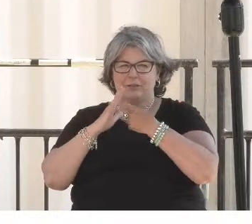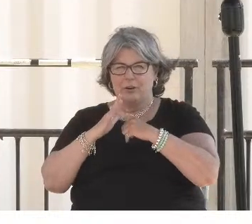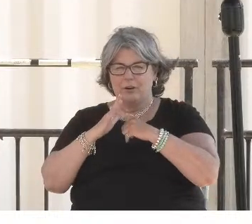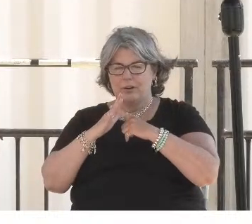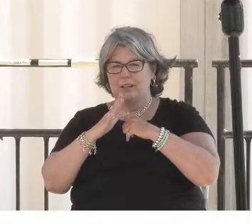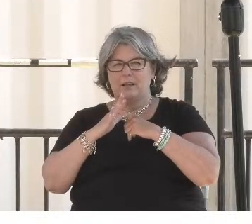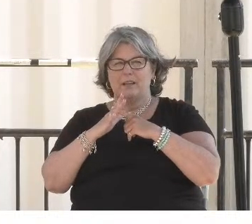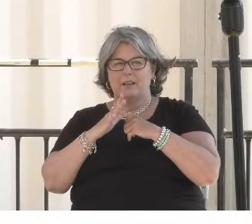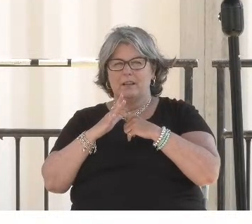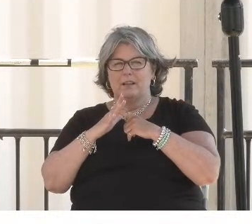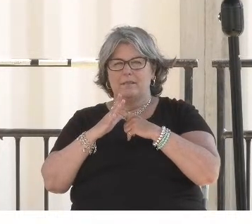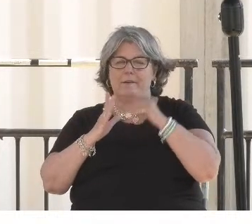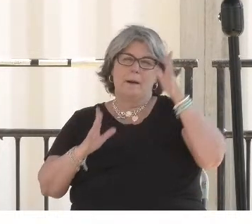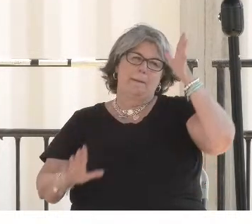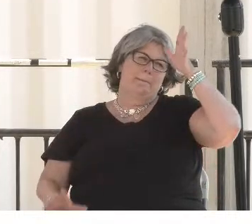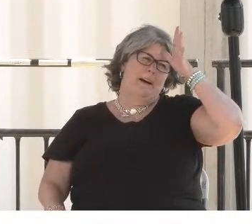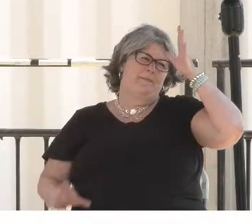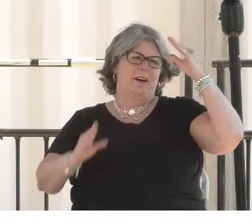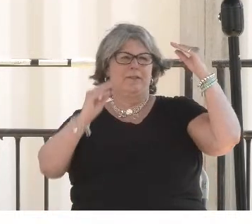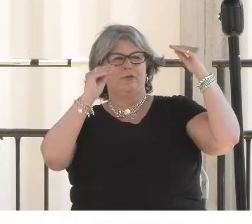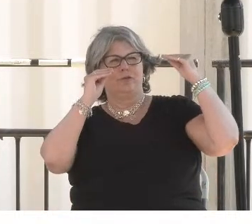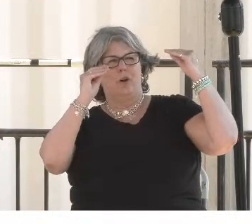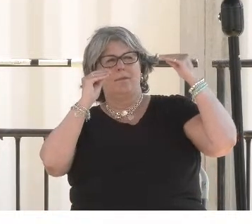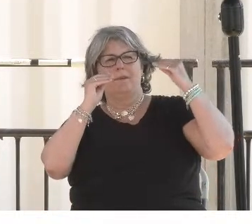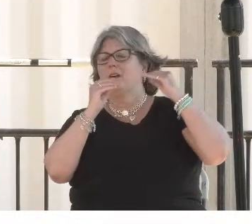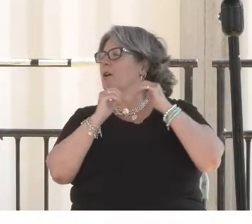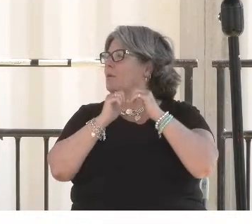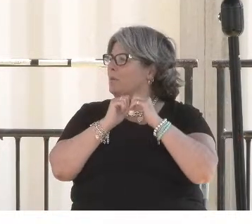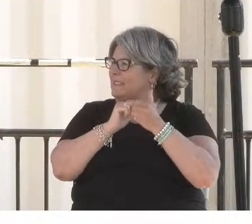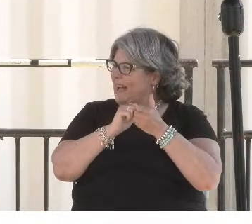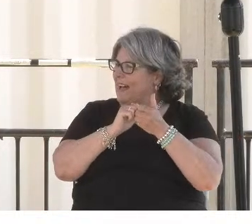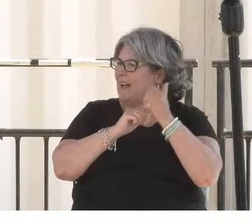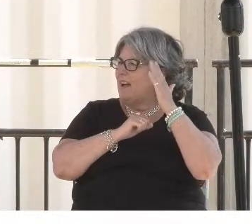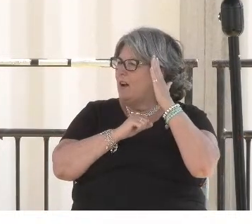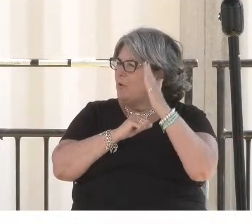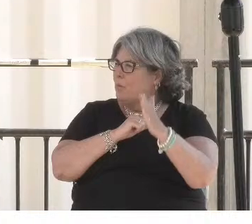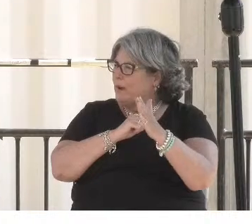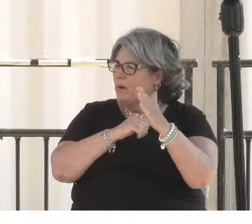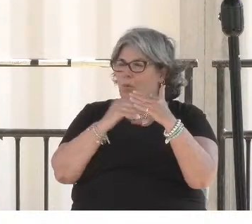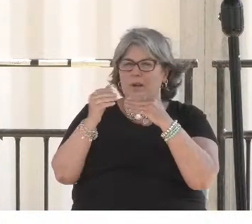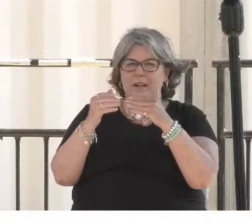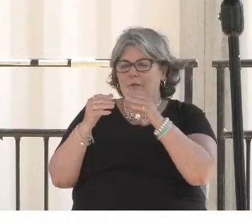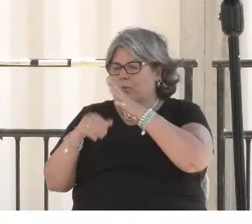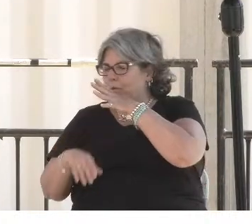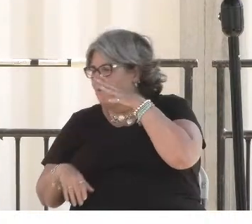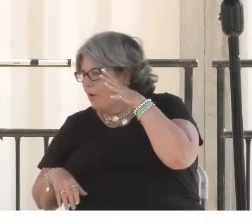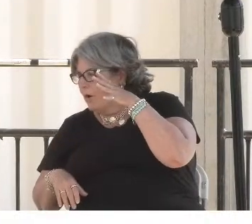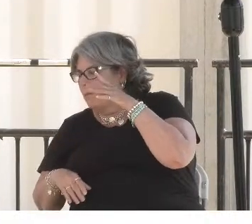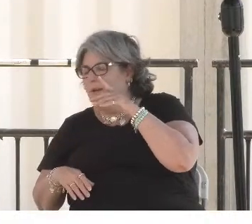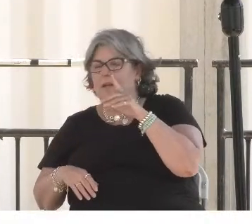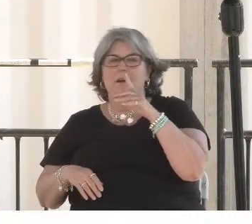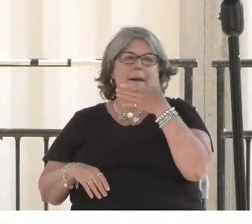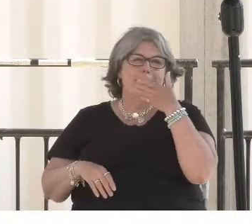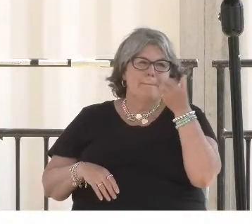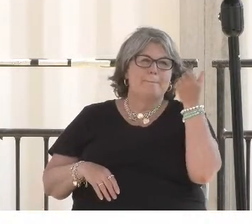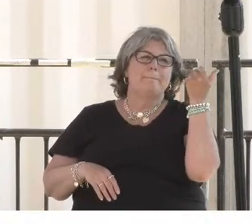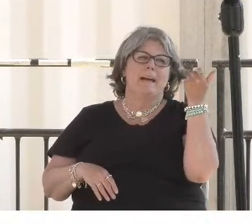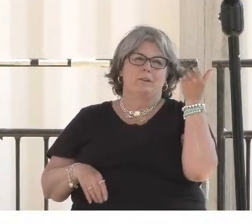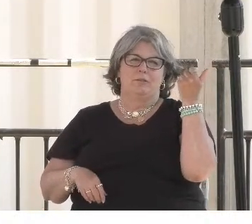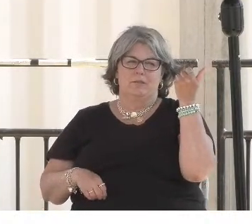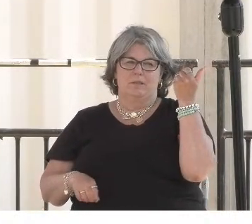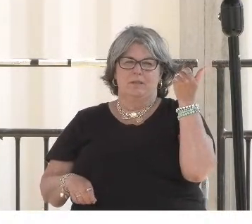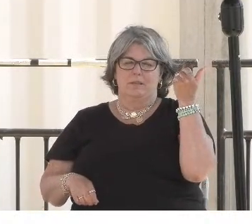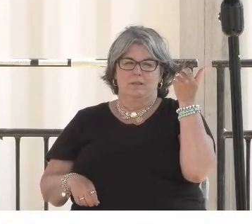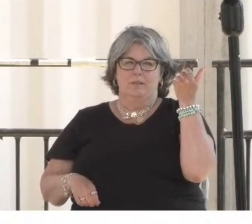beginning of my career, because this is what my father taught me, was about how am I going to make whatever we're farming, wherever we're farming, better when